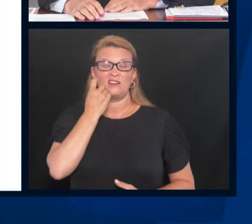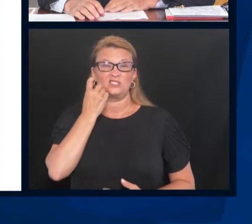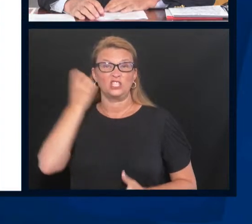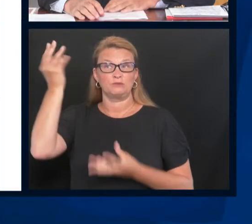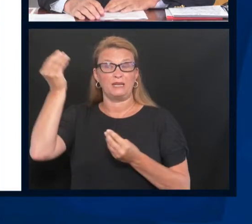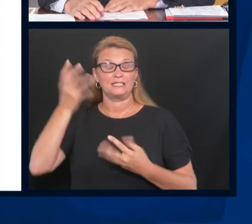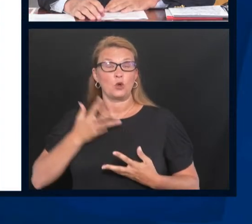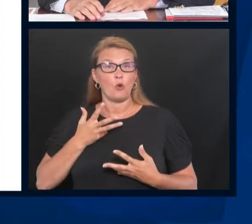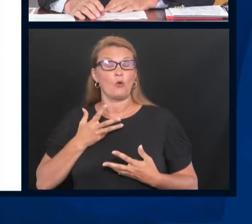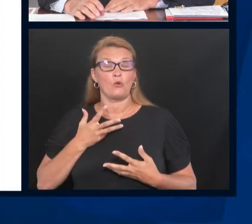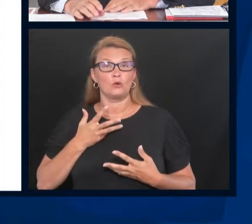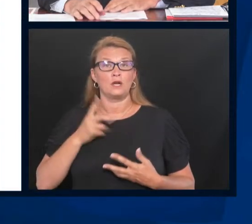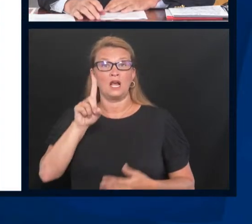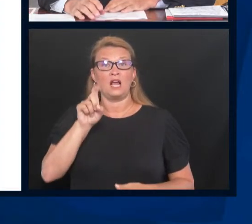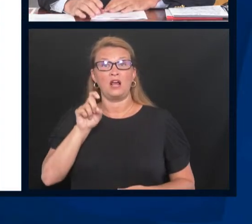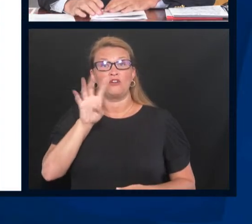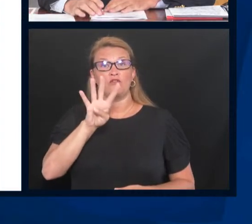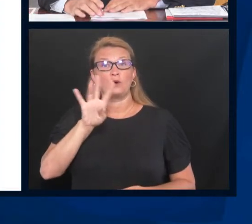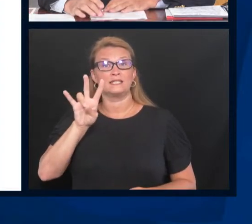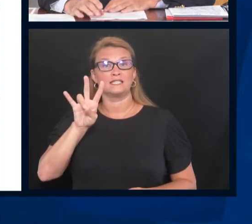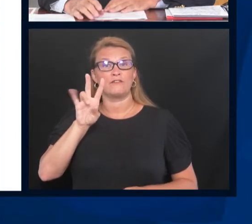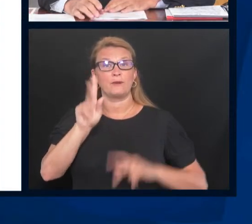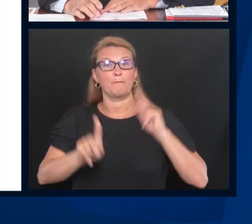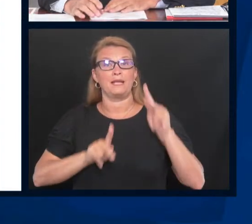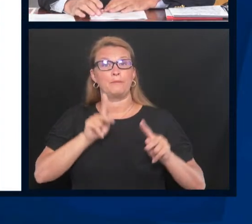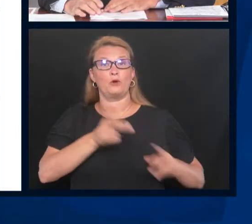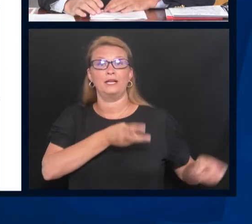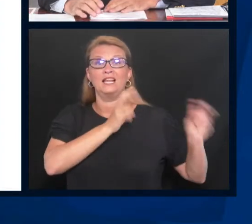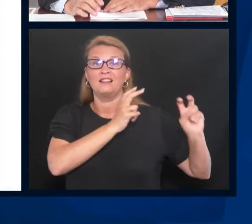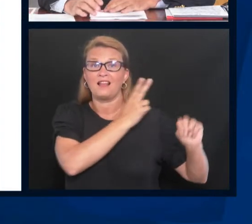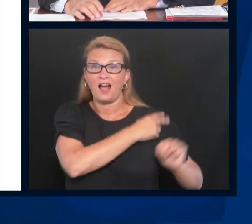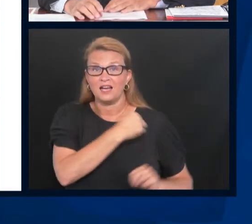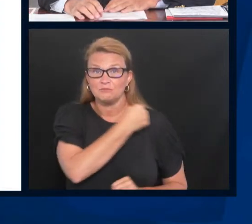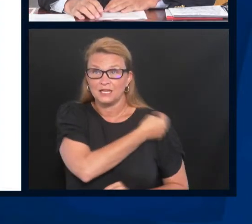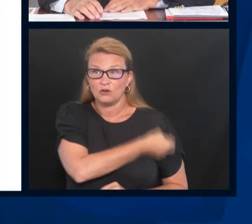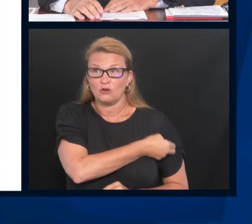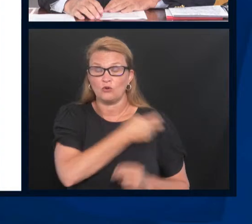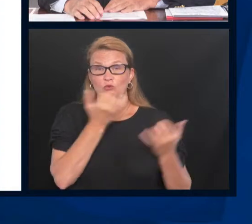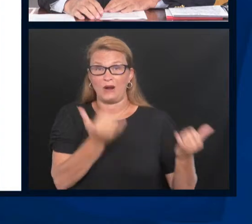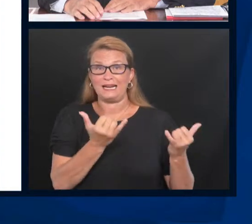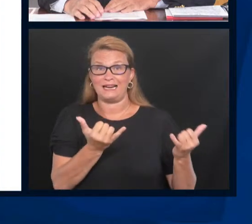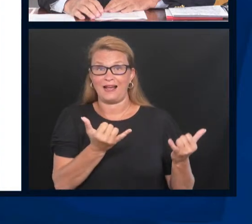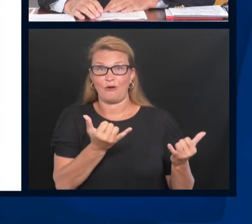have 147 people that are hospitalized in West Virginia right now.